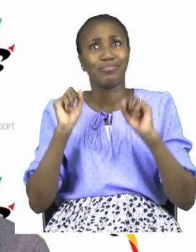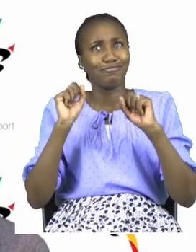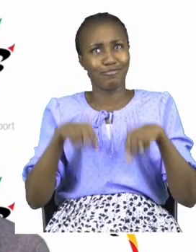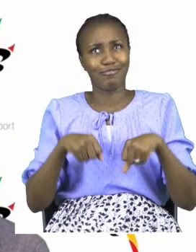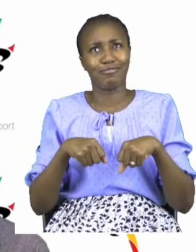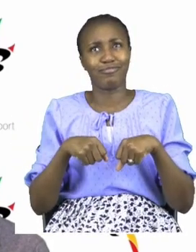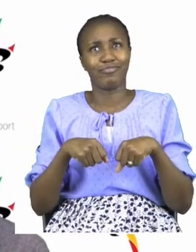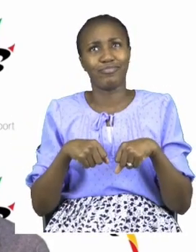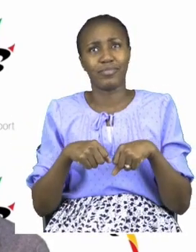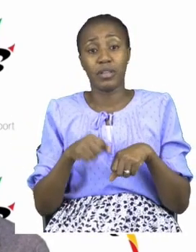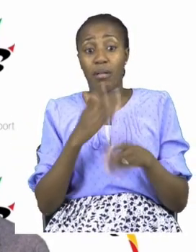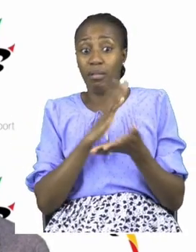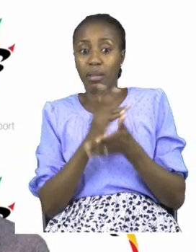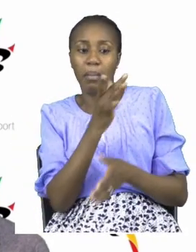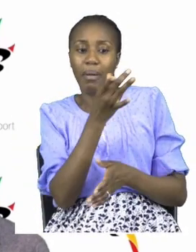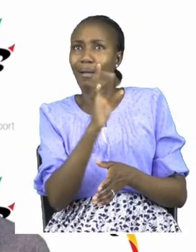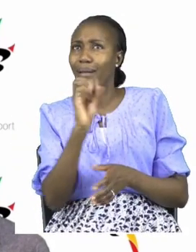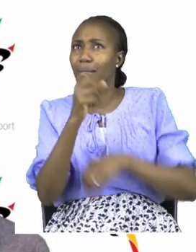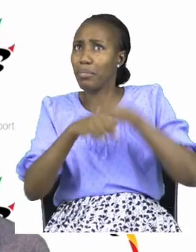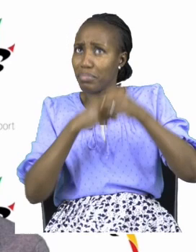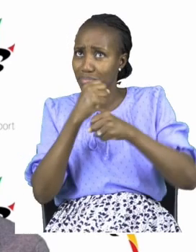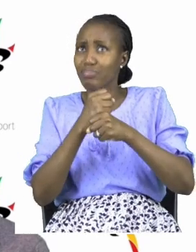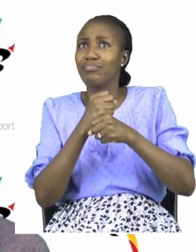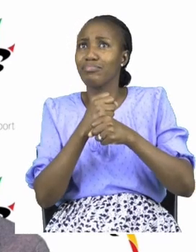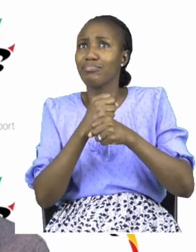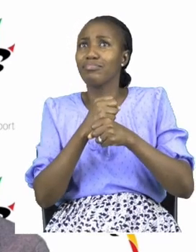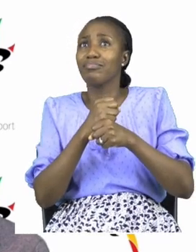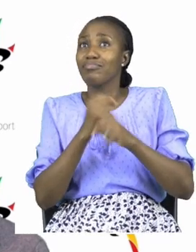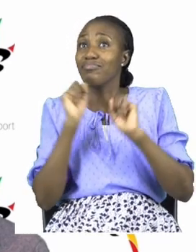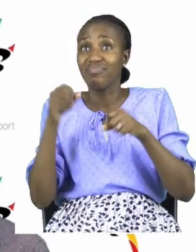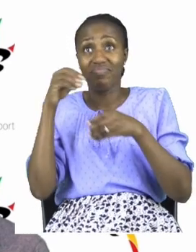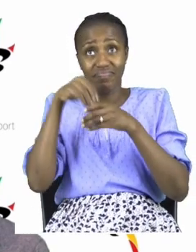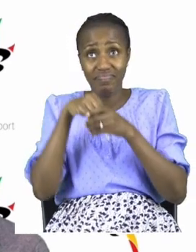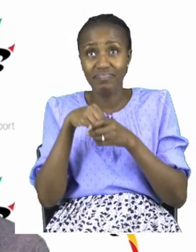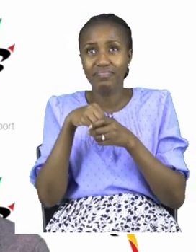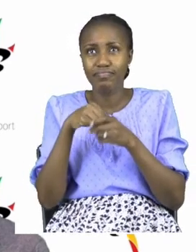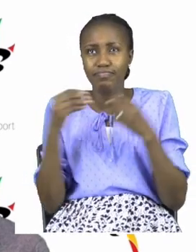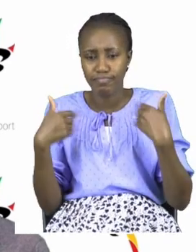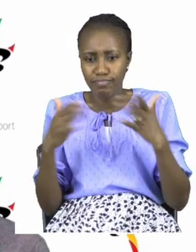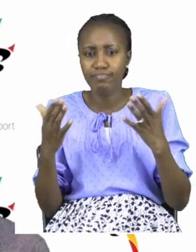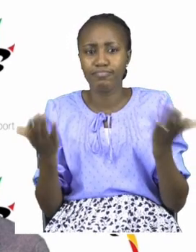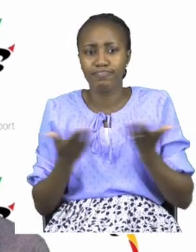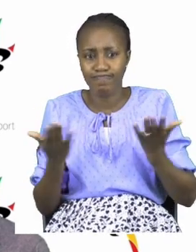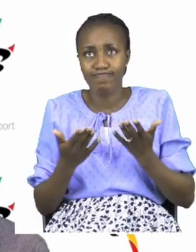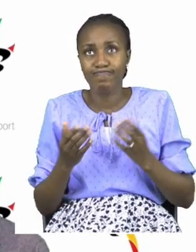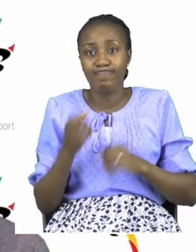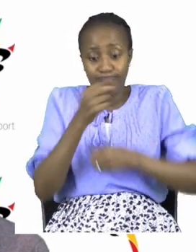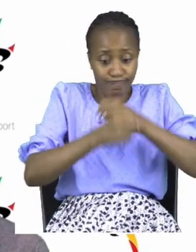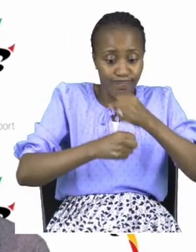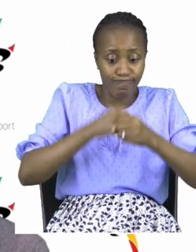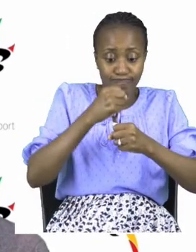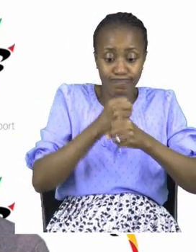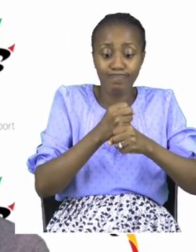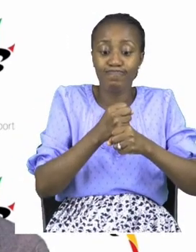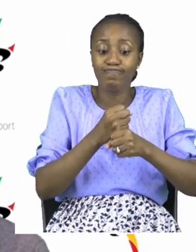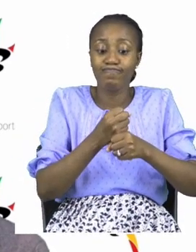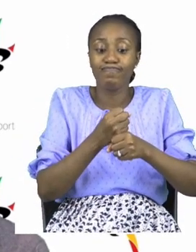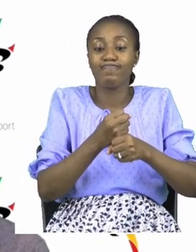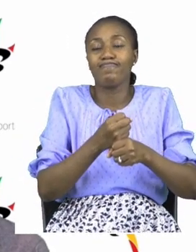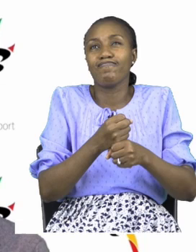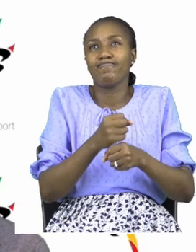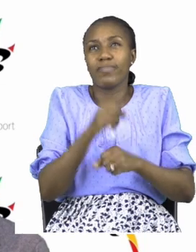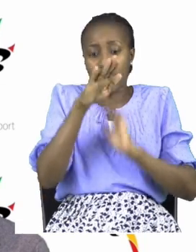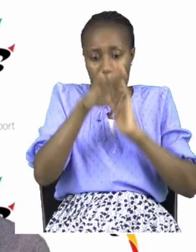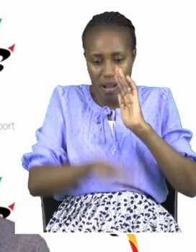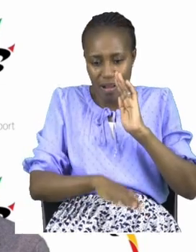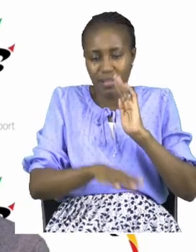league for 80-year-olds. So we cater for tennis from under 10s. Those are the junior players,